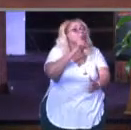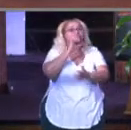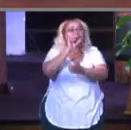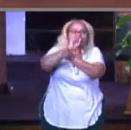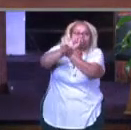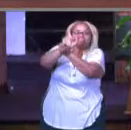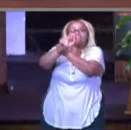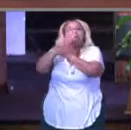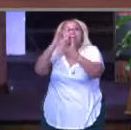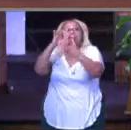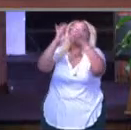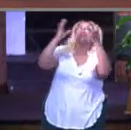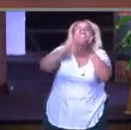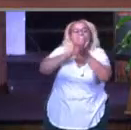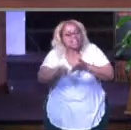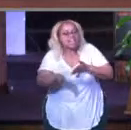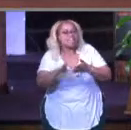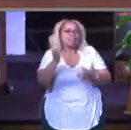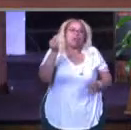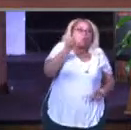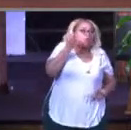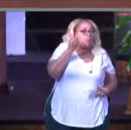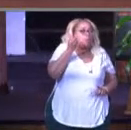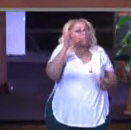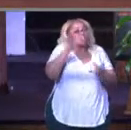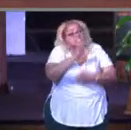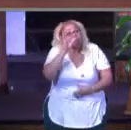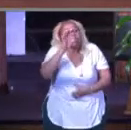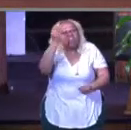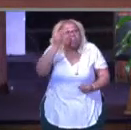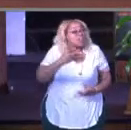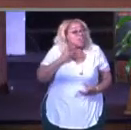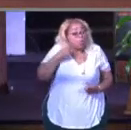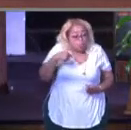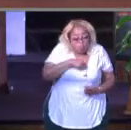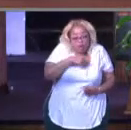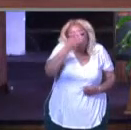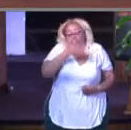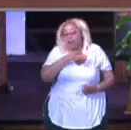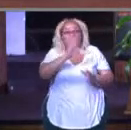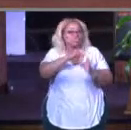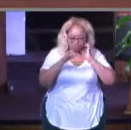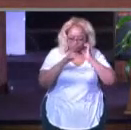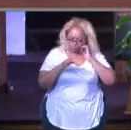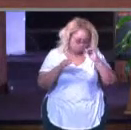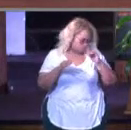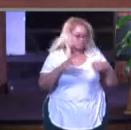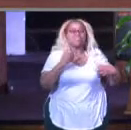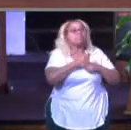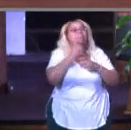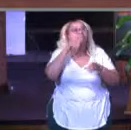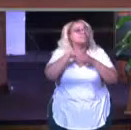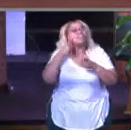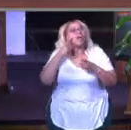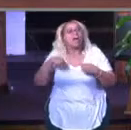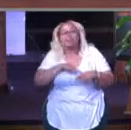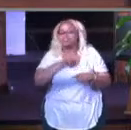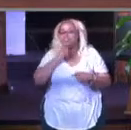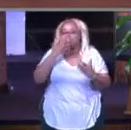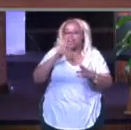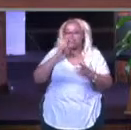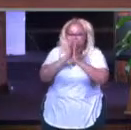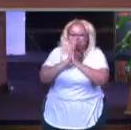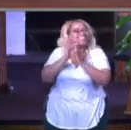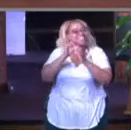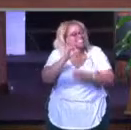to bind and to loose, to forgive and to retain. The Spirit lets us know that we are God's children. The Spirit makes intercession for us when we don't know